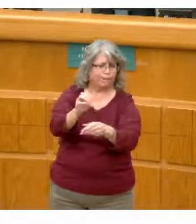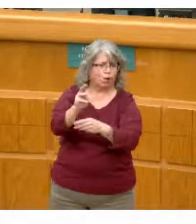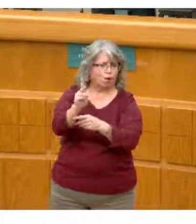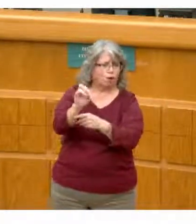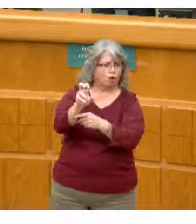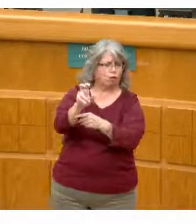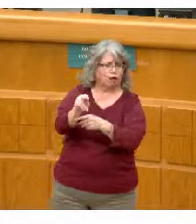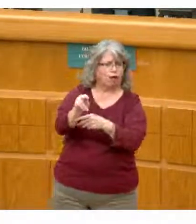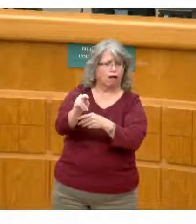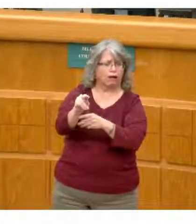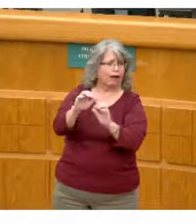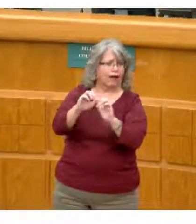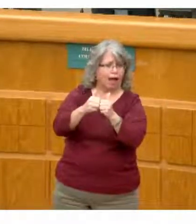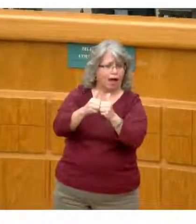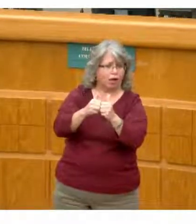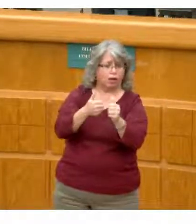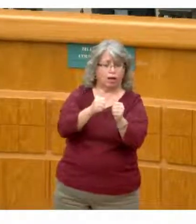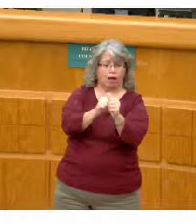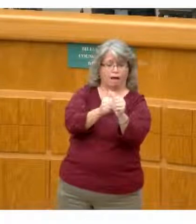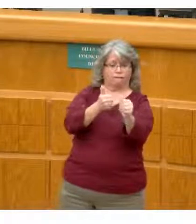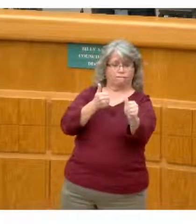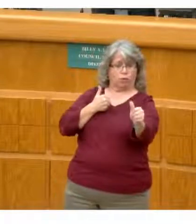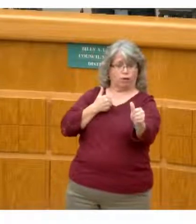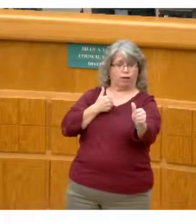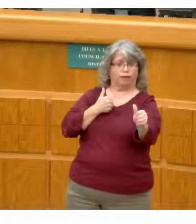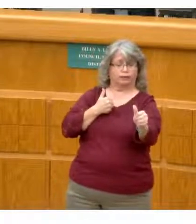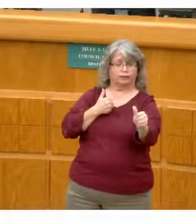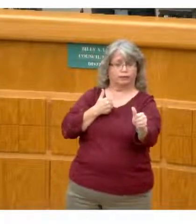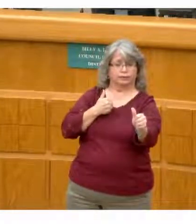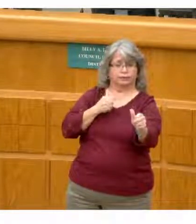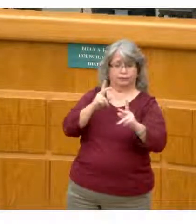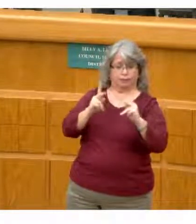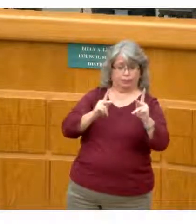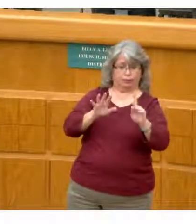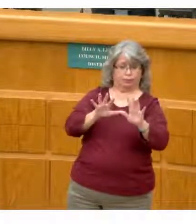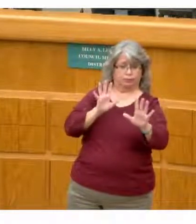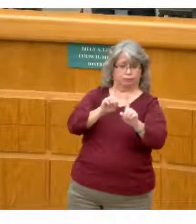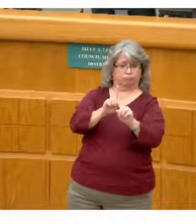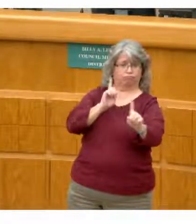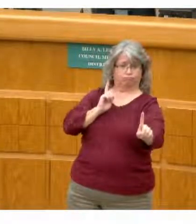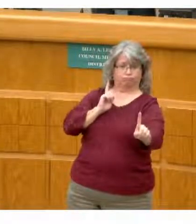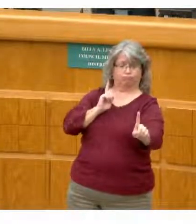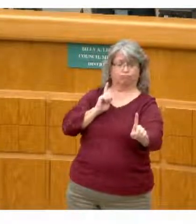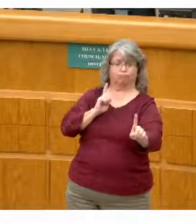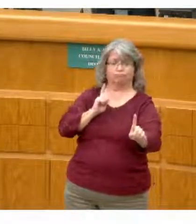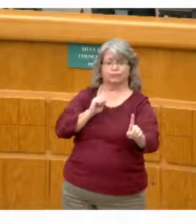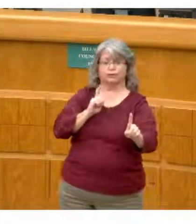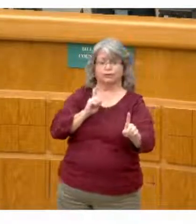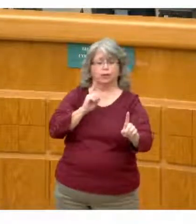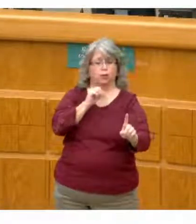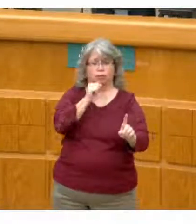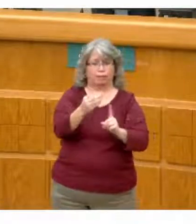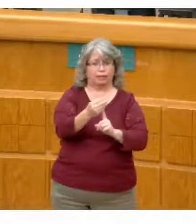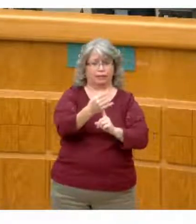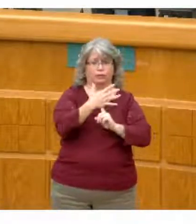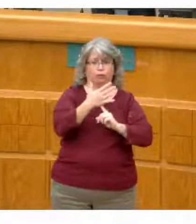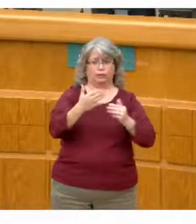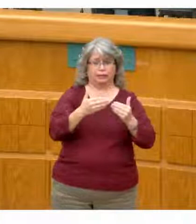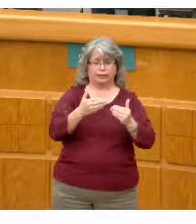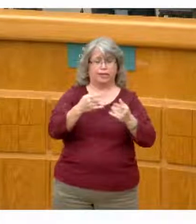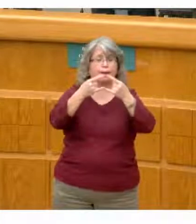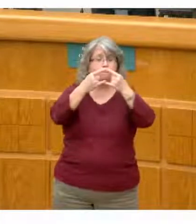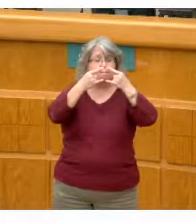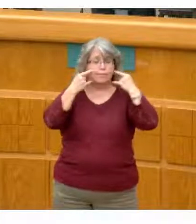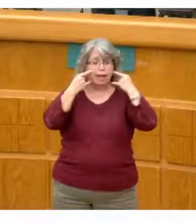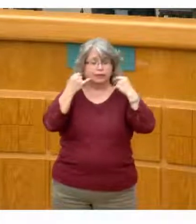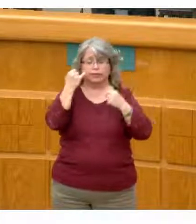avoiding. If you avoid, then you're less likely to be exposed to COVID. Masking. If you're exposed to COVID and it's around you, a mask is going to